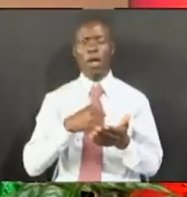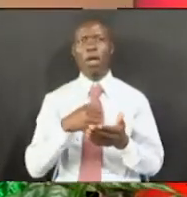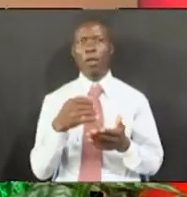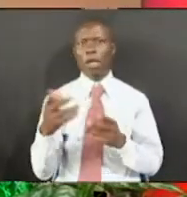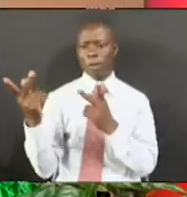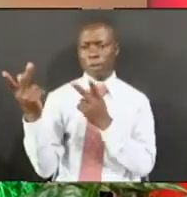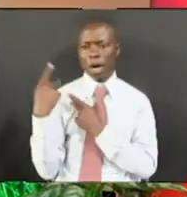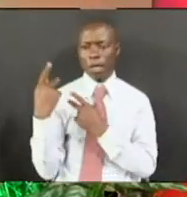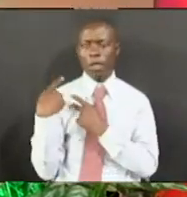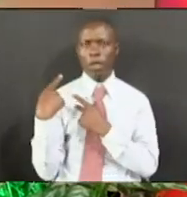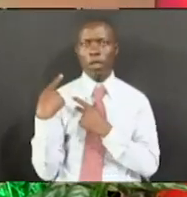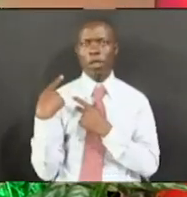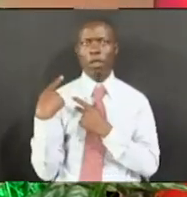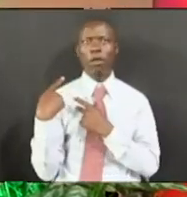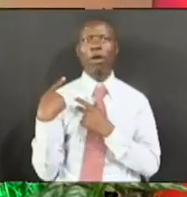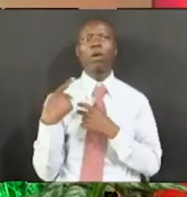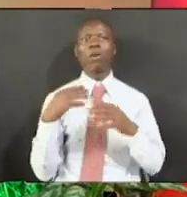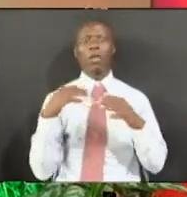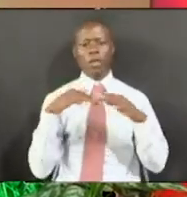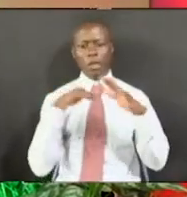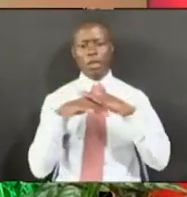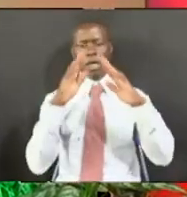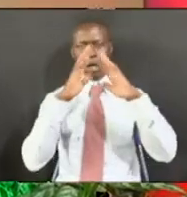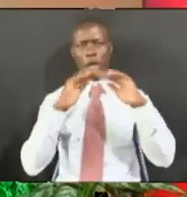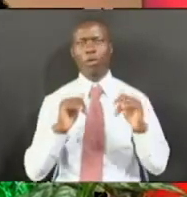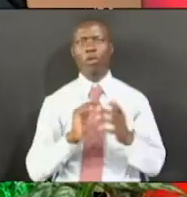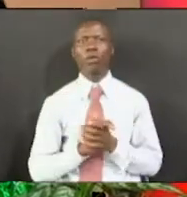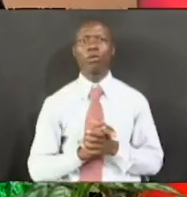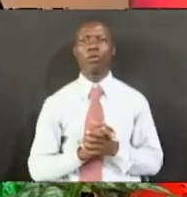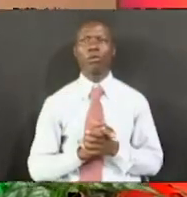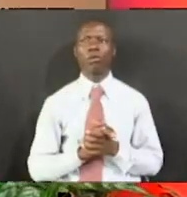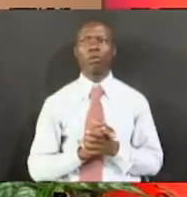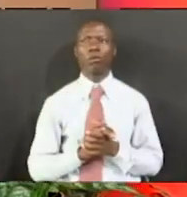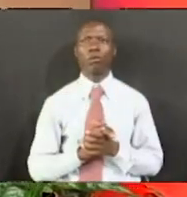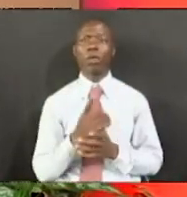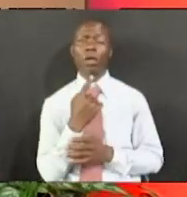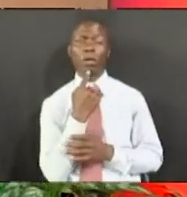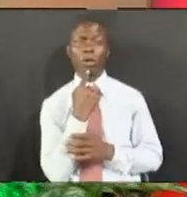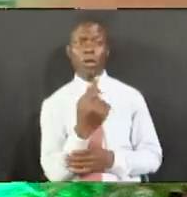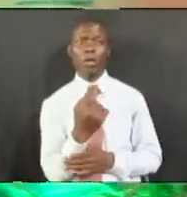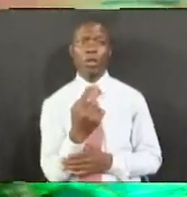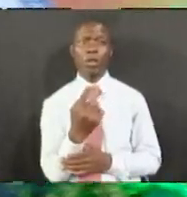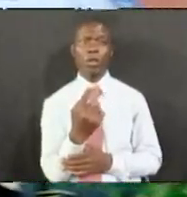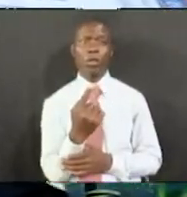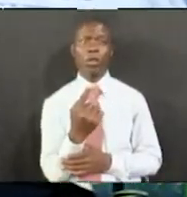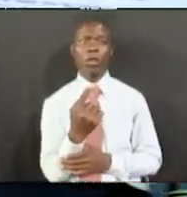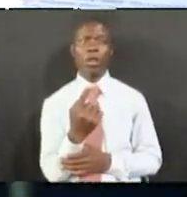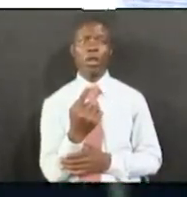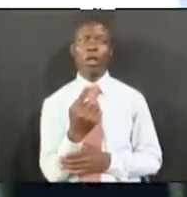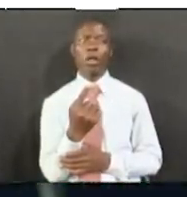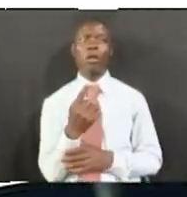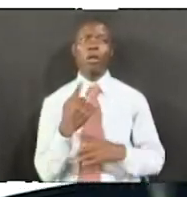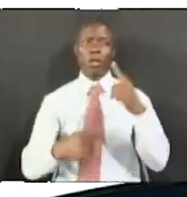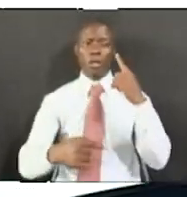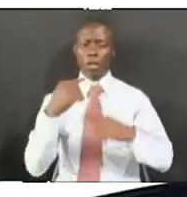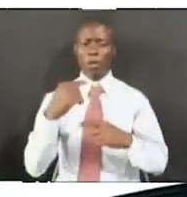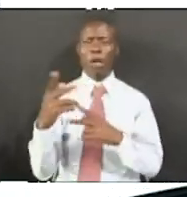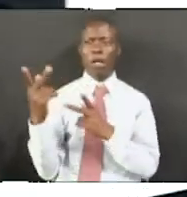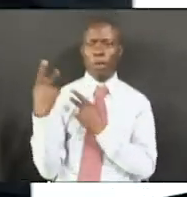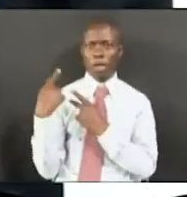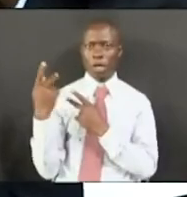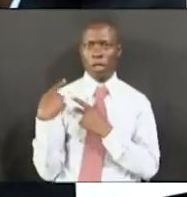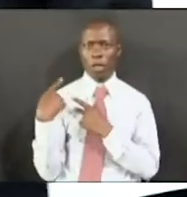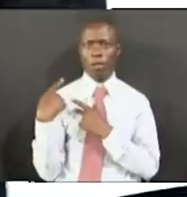more than the size of your house. Hey, is this thing working? Champions, the partnership is